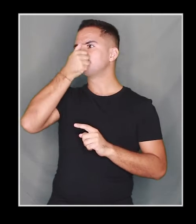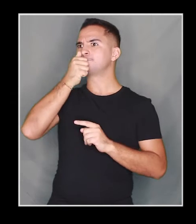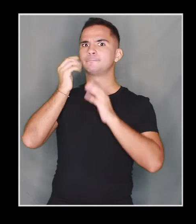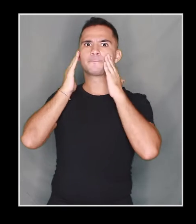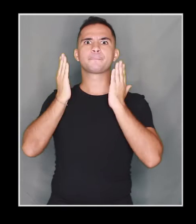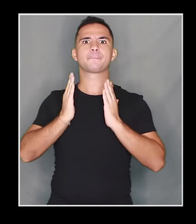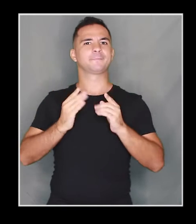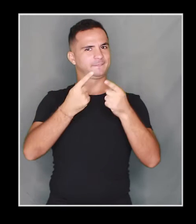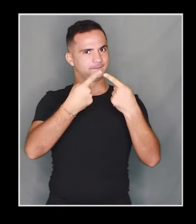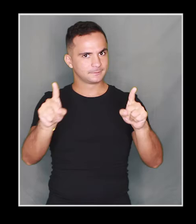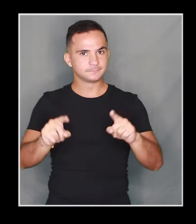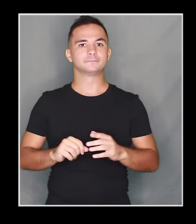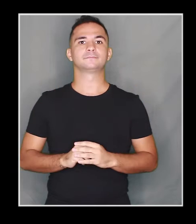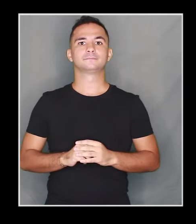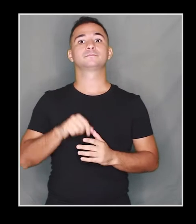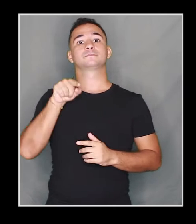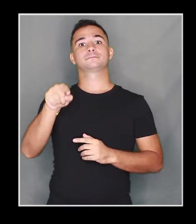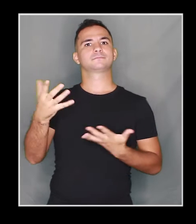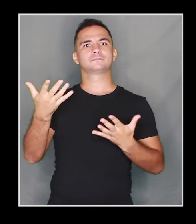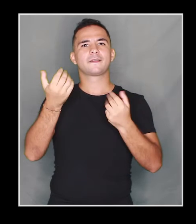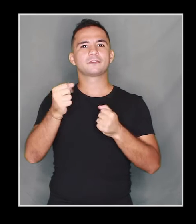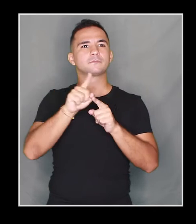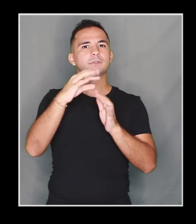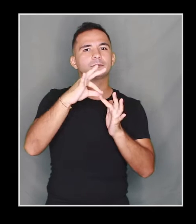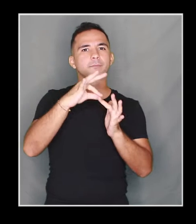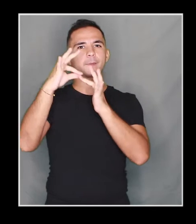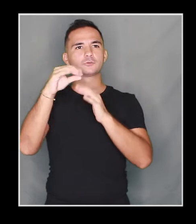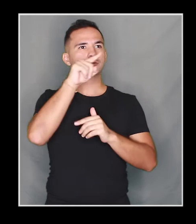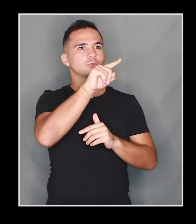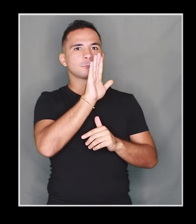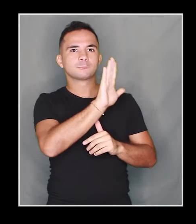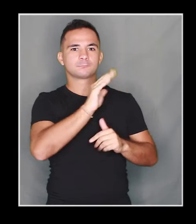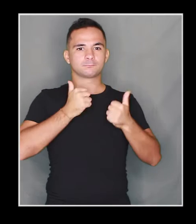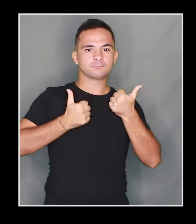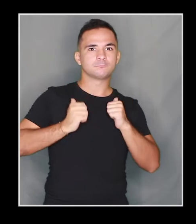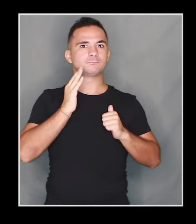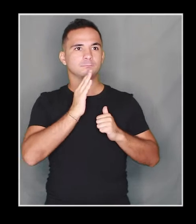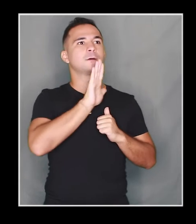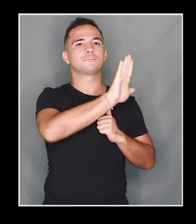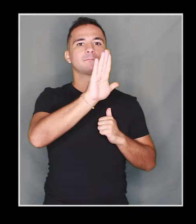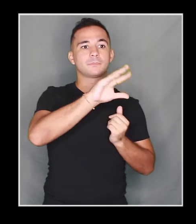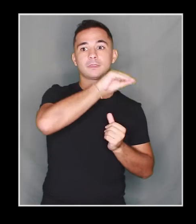and in a few particular subjects, even if the repertoire is basically the same.